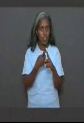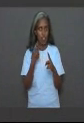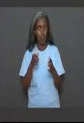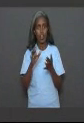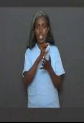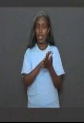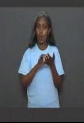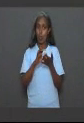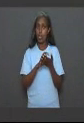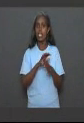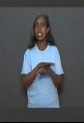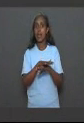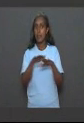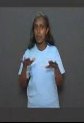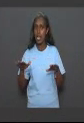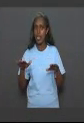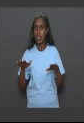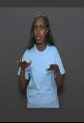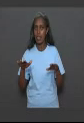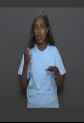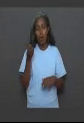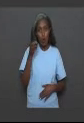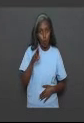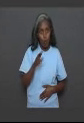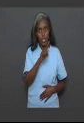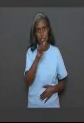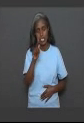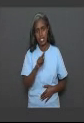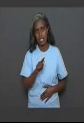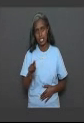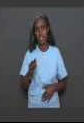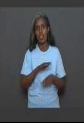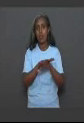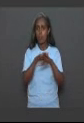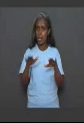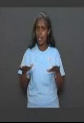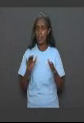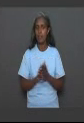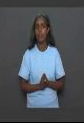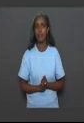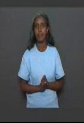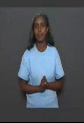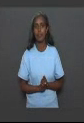for a complex plane or Z-plane.